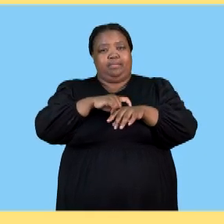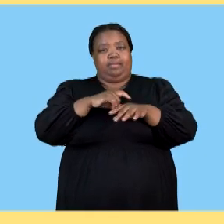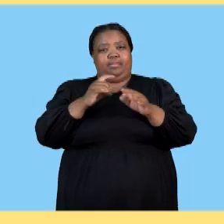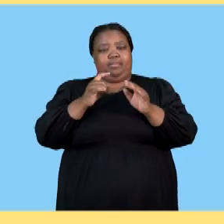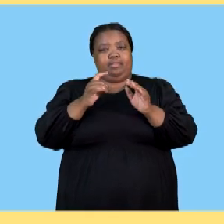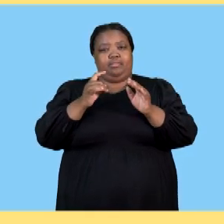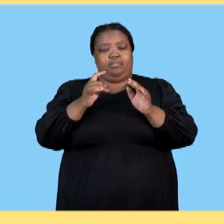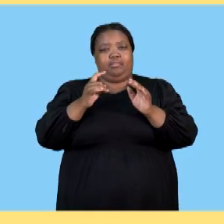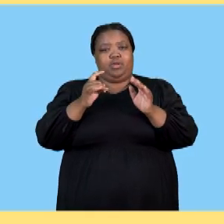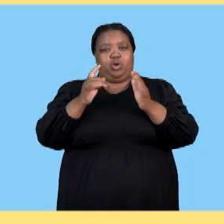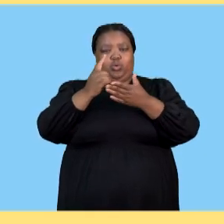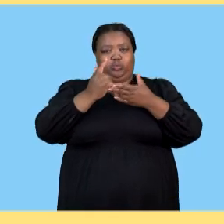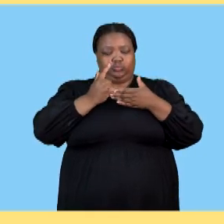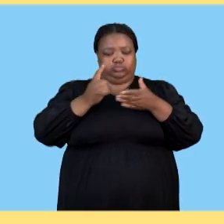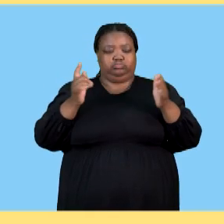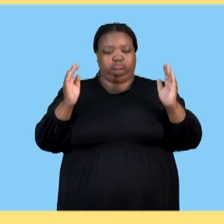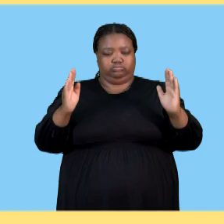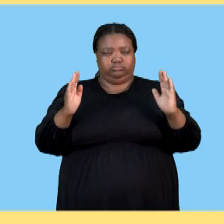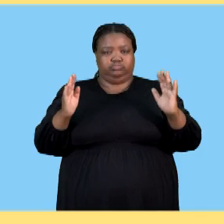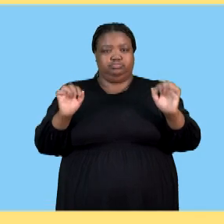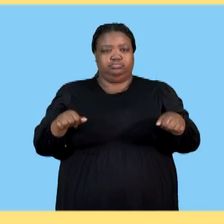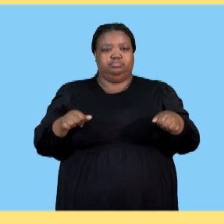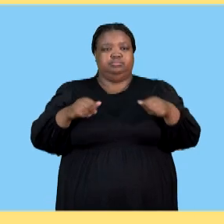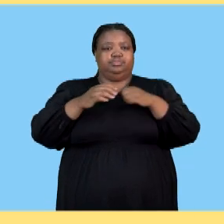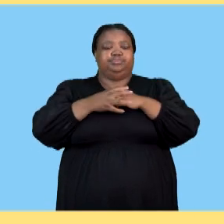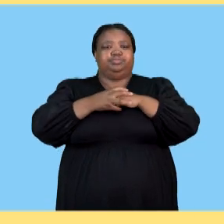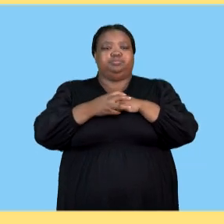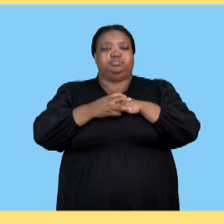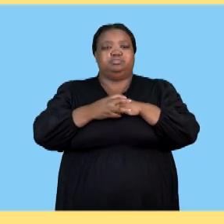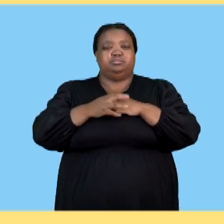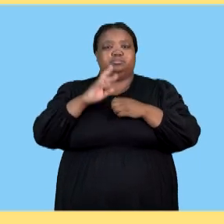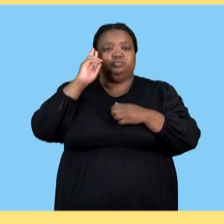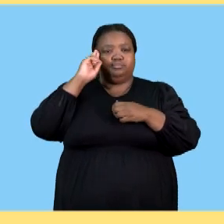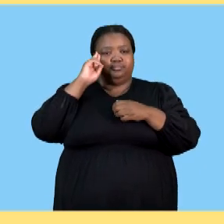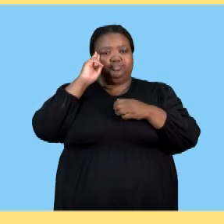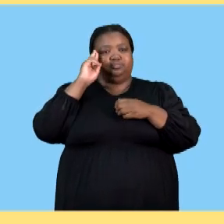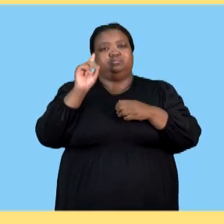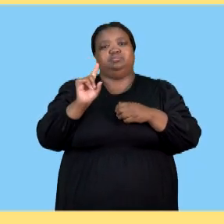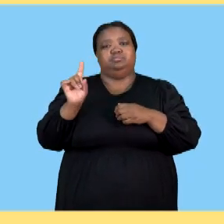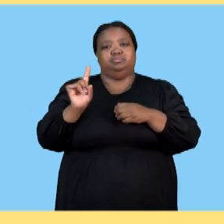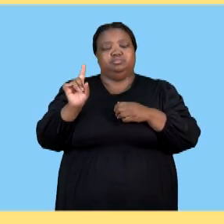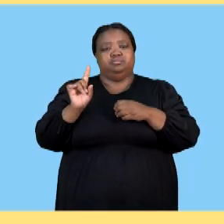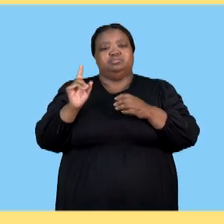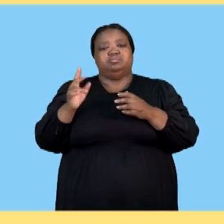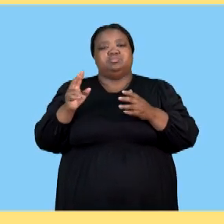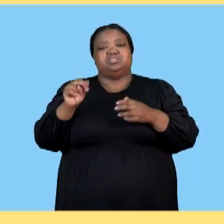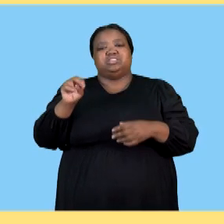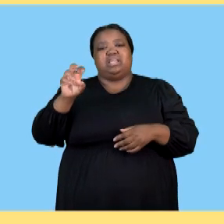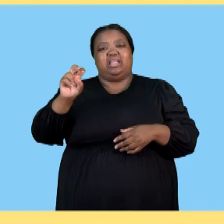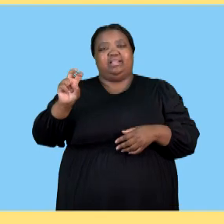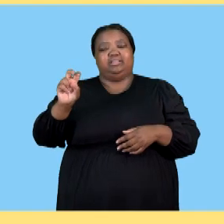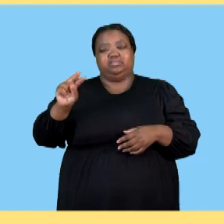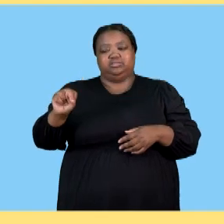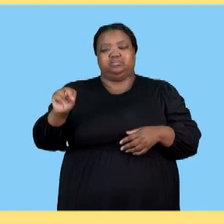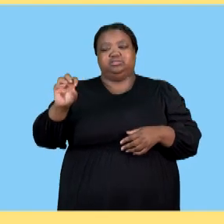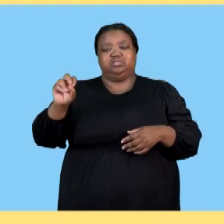non-current liabilities, long-term loan. The long-term loan, remember, it is part of my